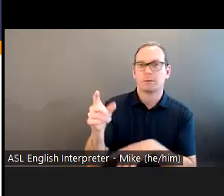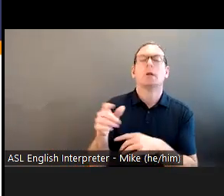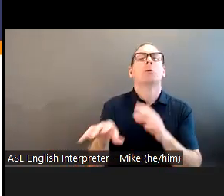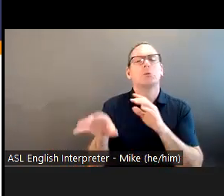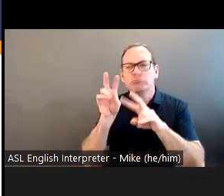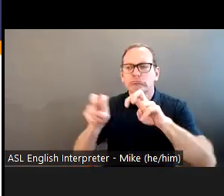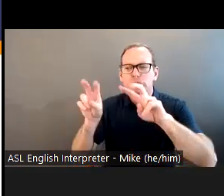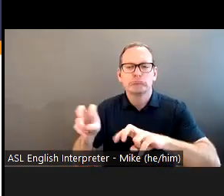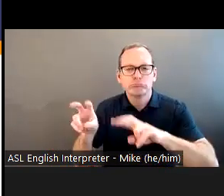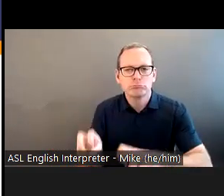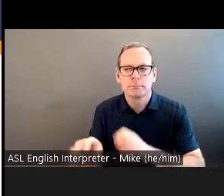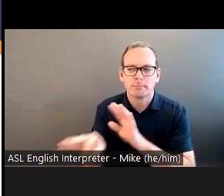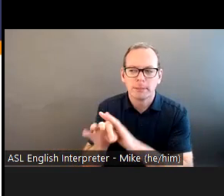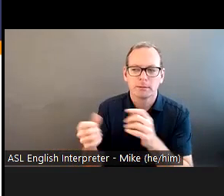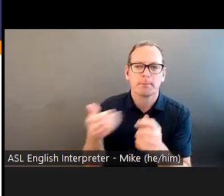go ahead.